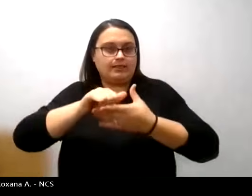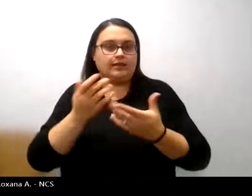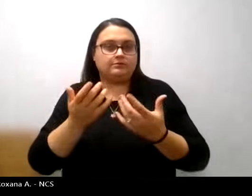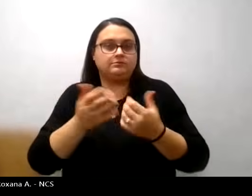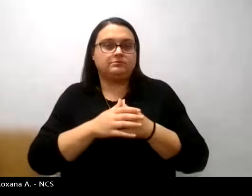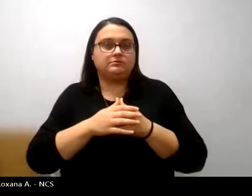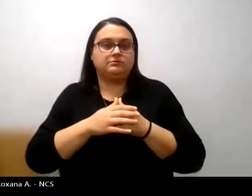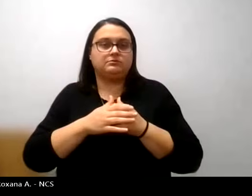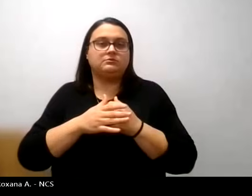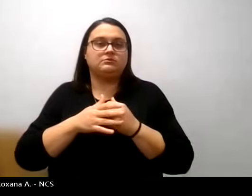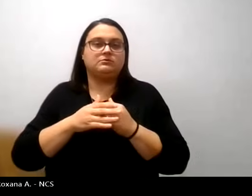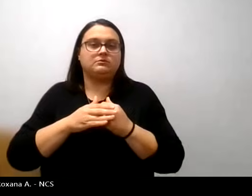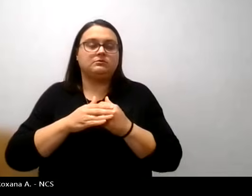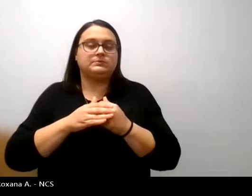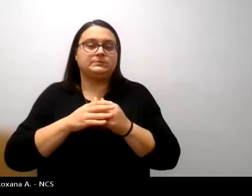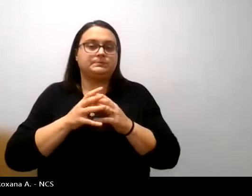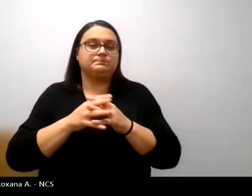up.